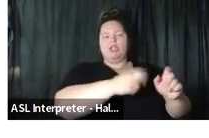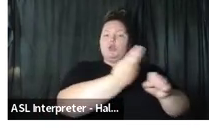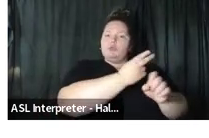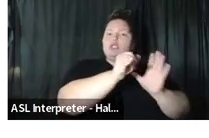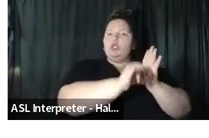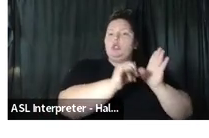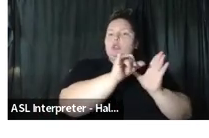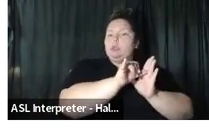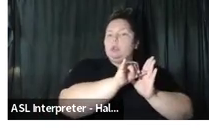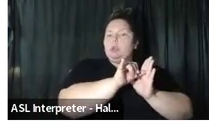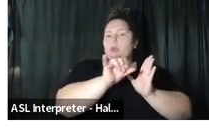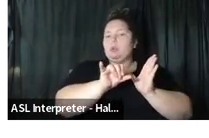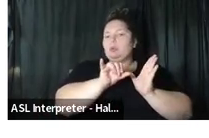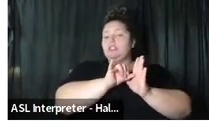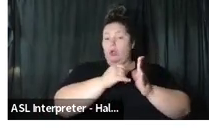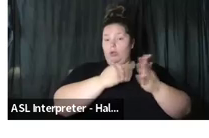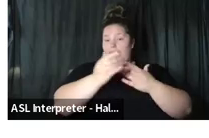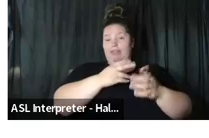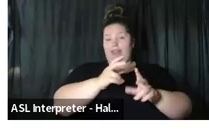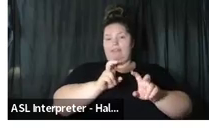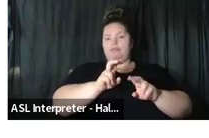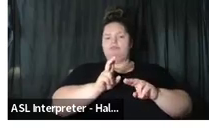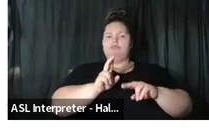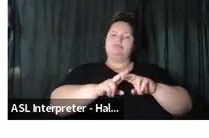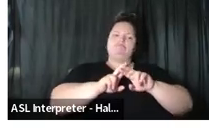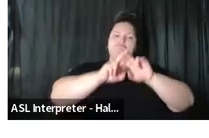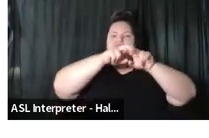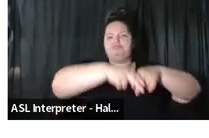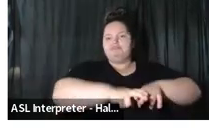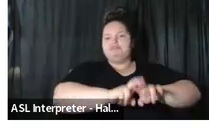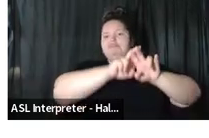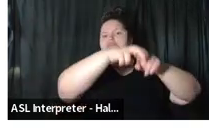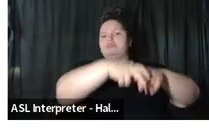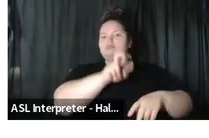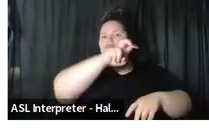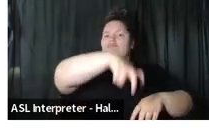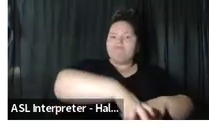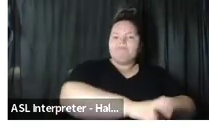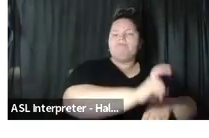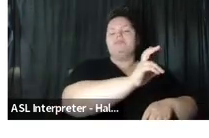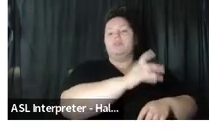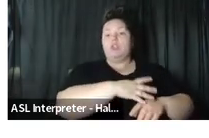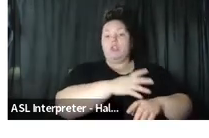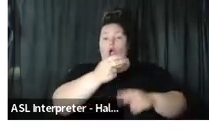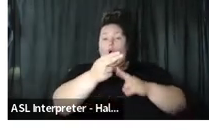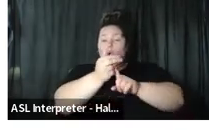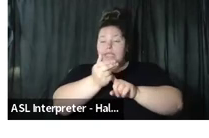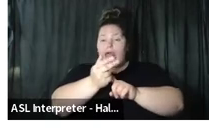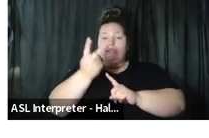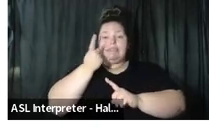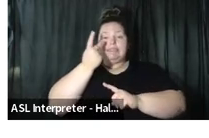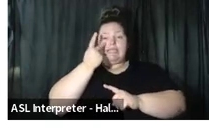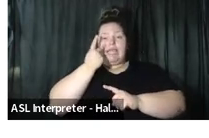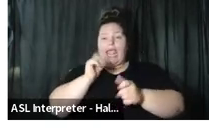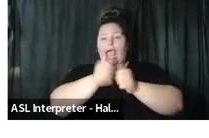even from like amusement parks to just hotels, seeing like the layout of everything. And then, you know, so many people are